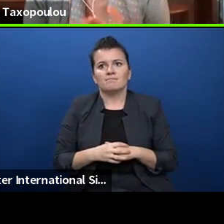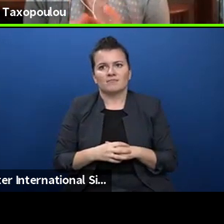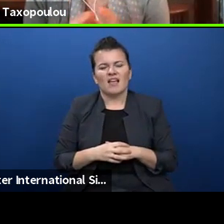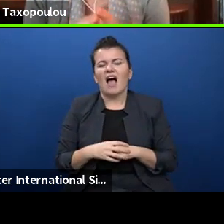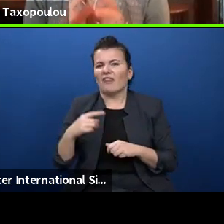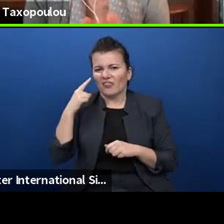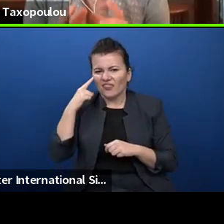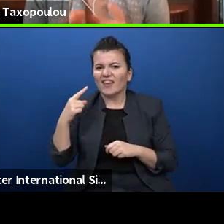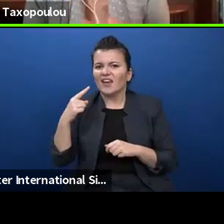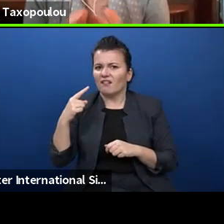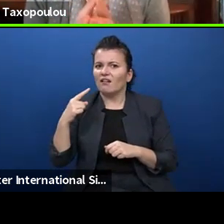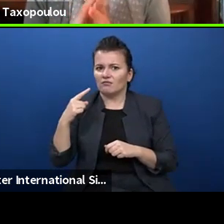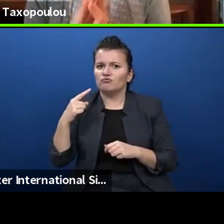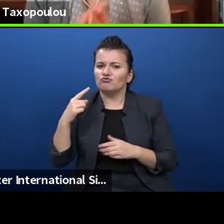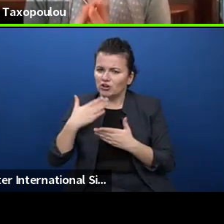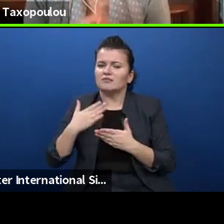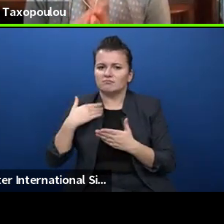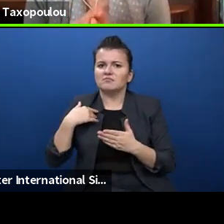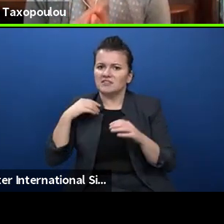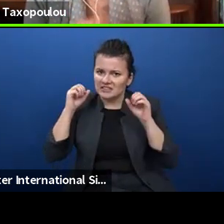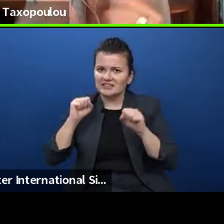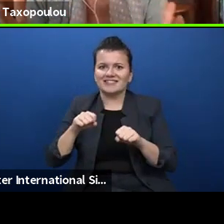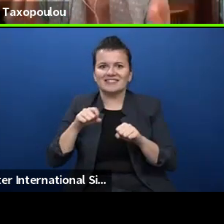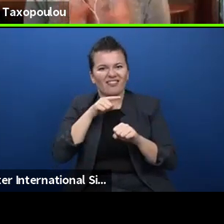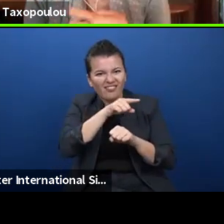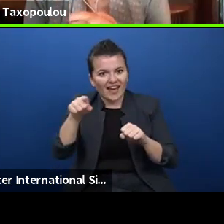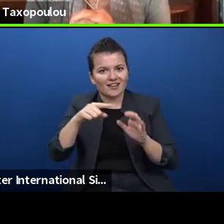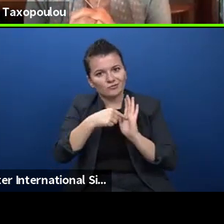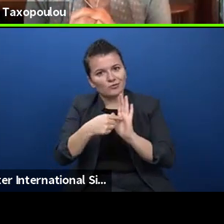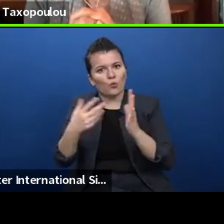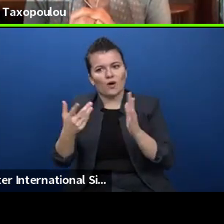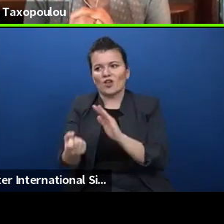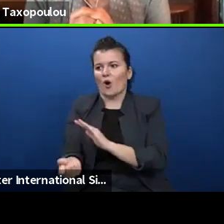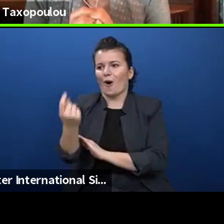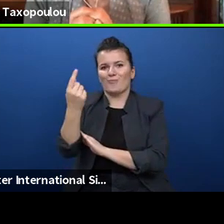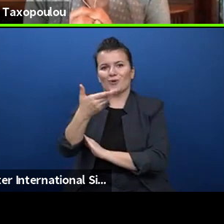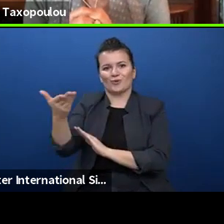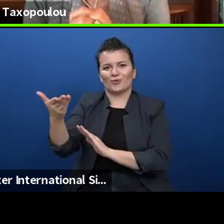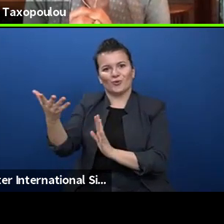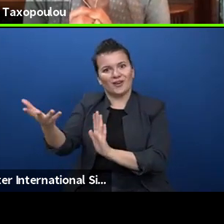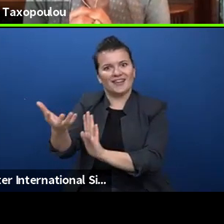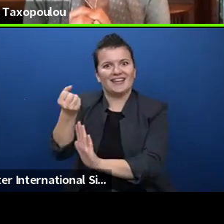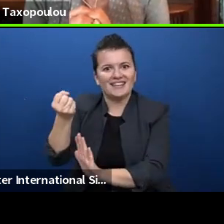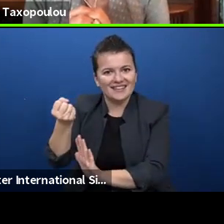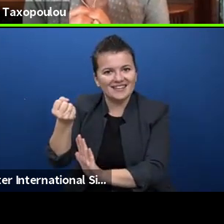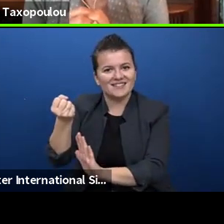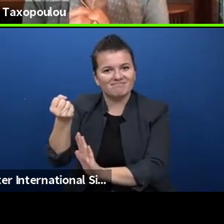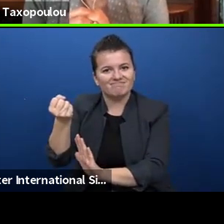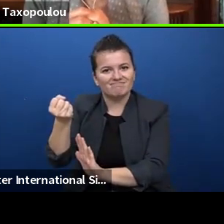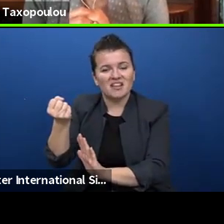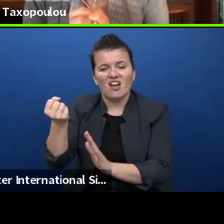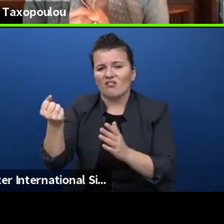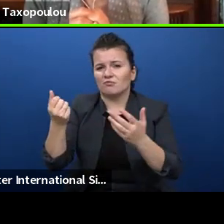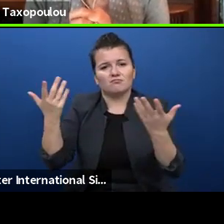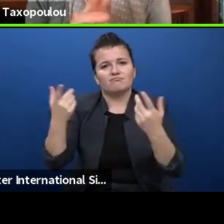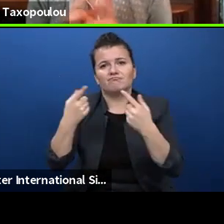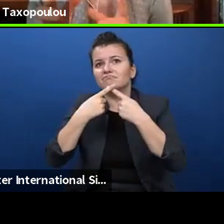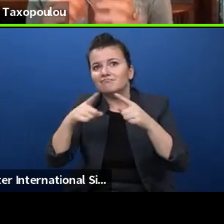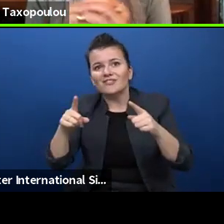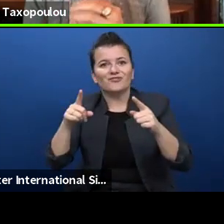can be and it should be an opportunity for a different kind of future for